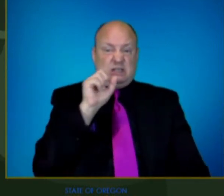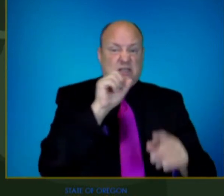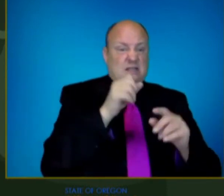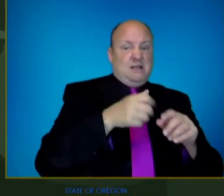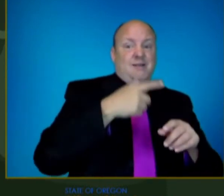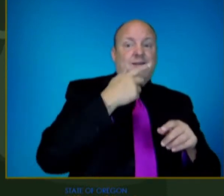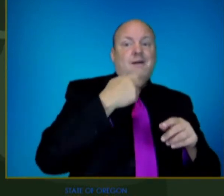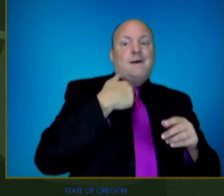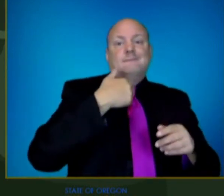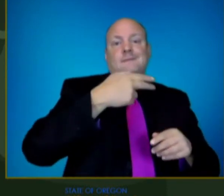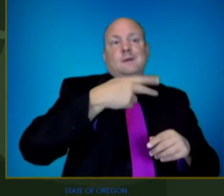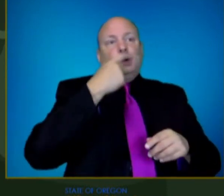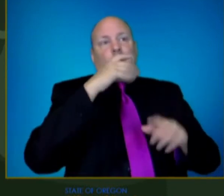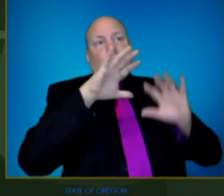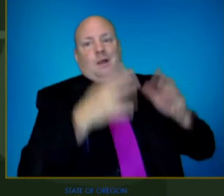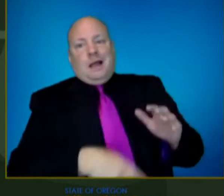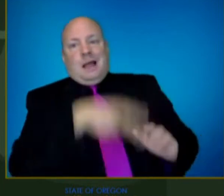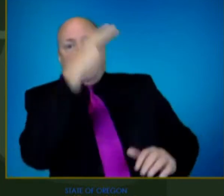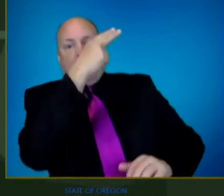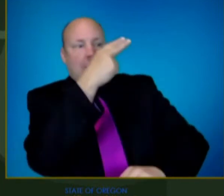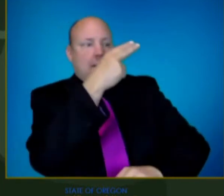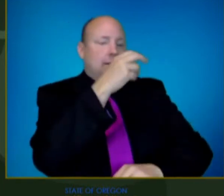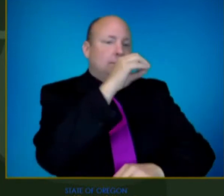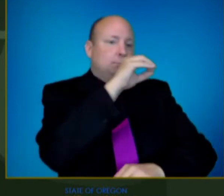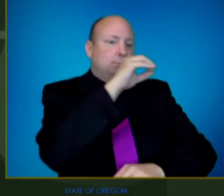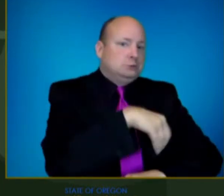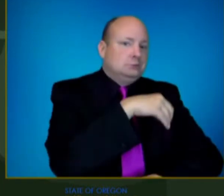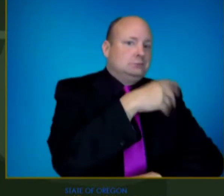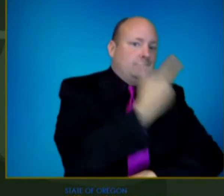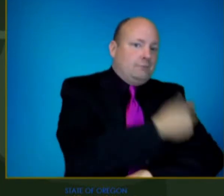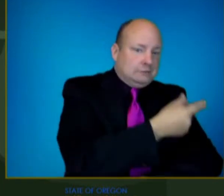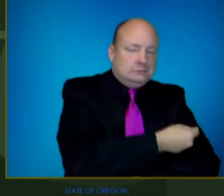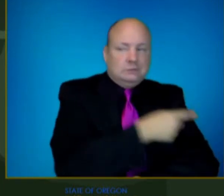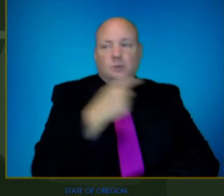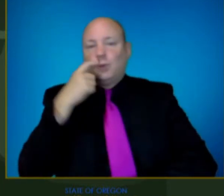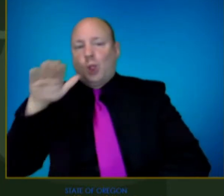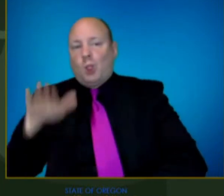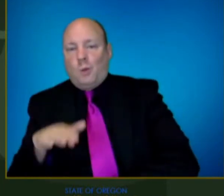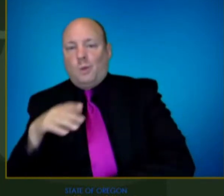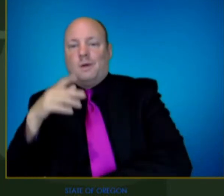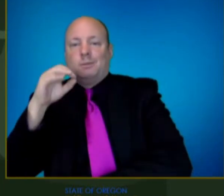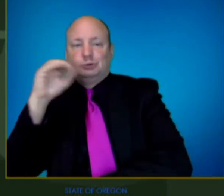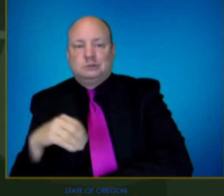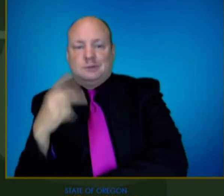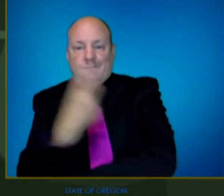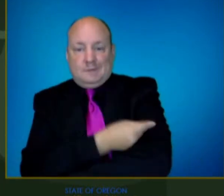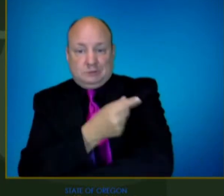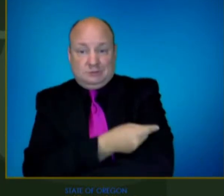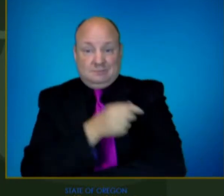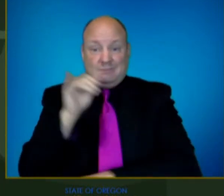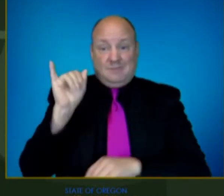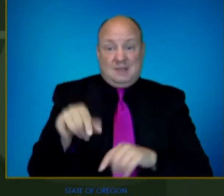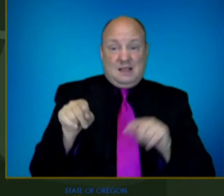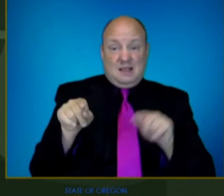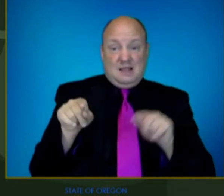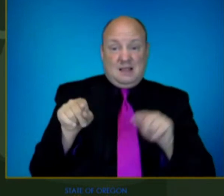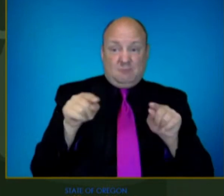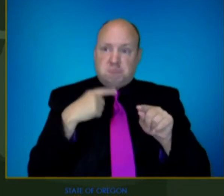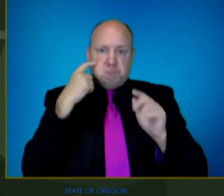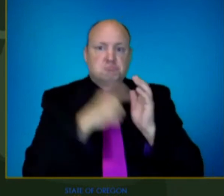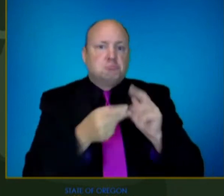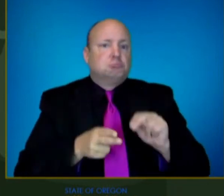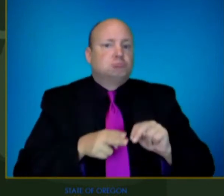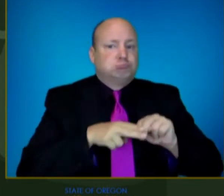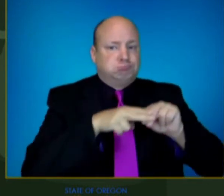rates. This slide shows that as vaccinations increased, hospitalization rates rose